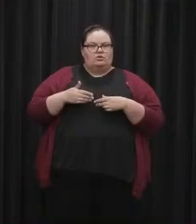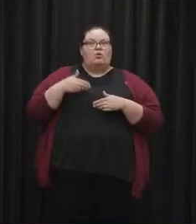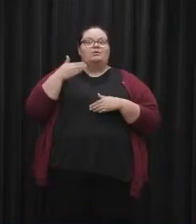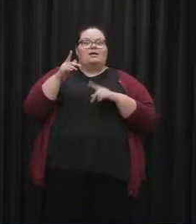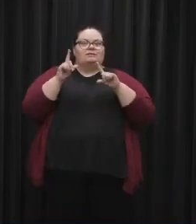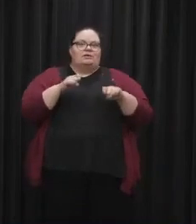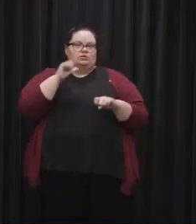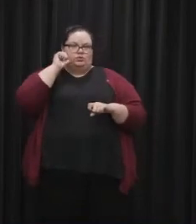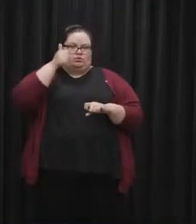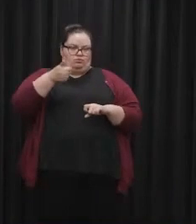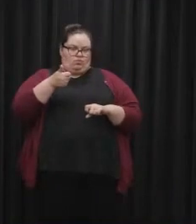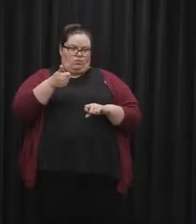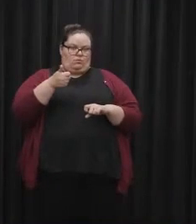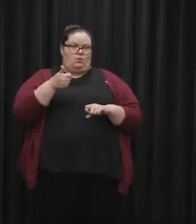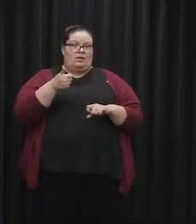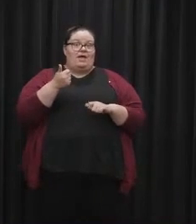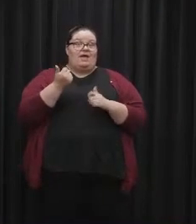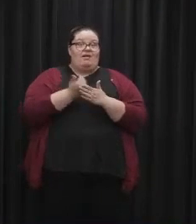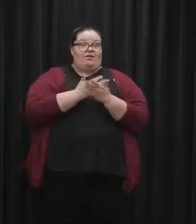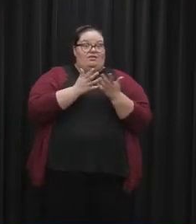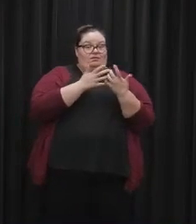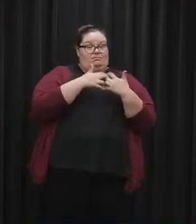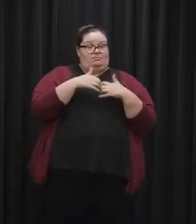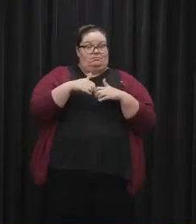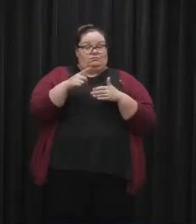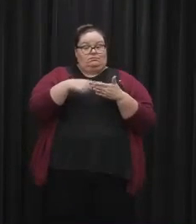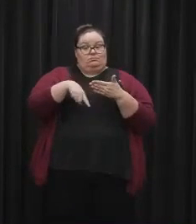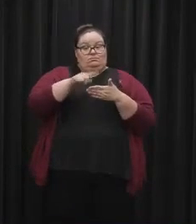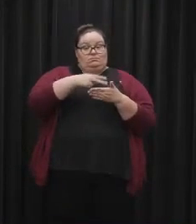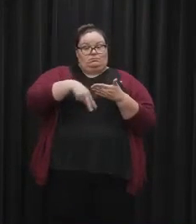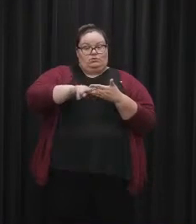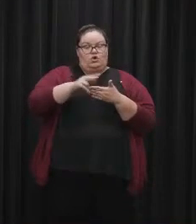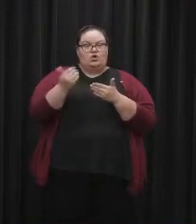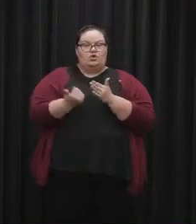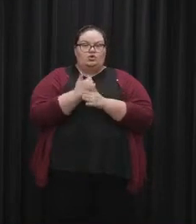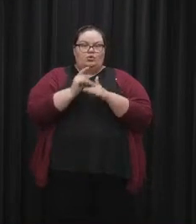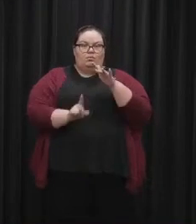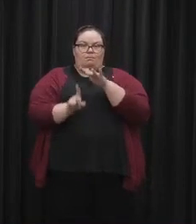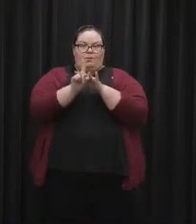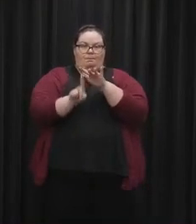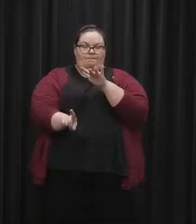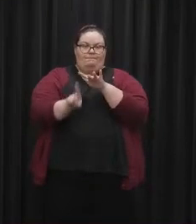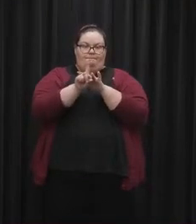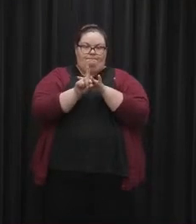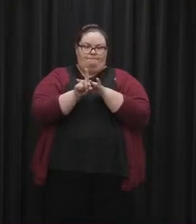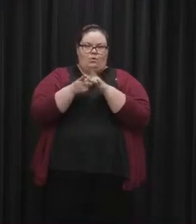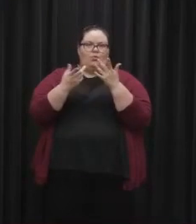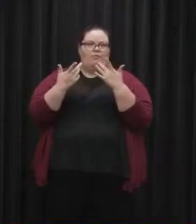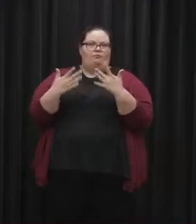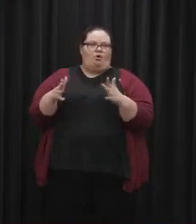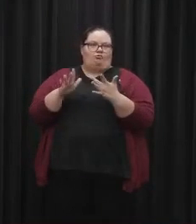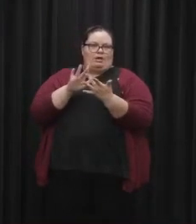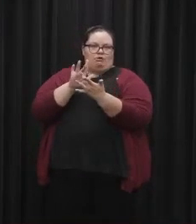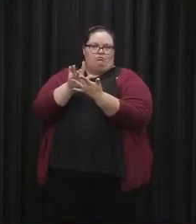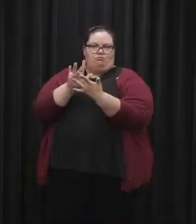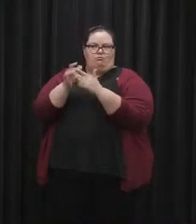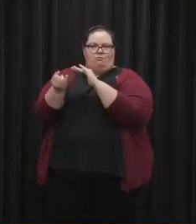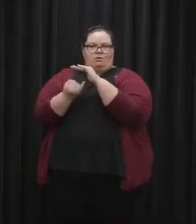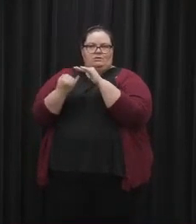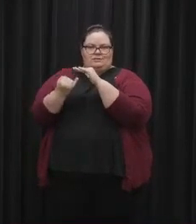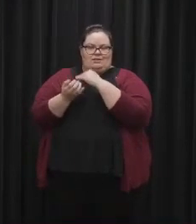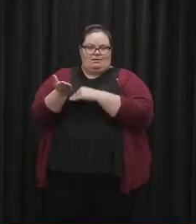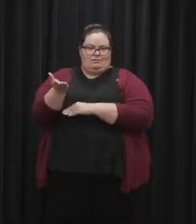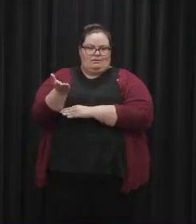is tomorrow. And if everything goes well over the next 14 days, then the new cases that pop up are the people that we have contacted that are